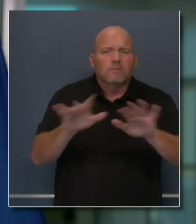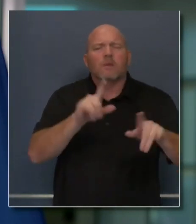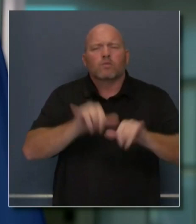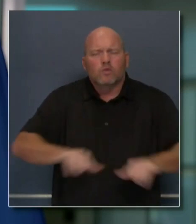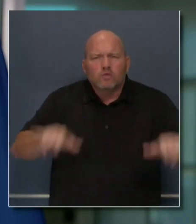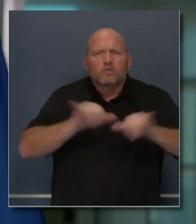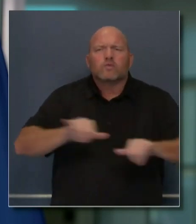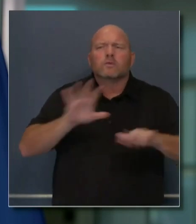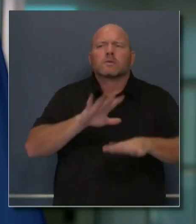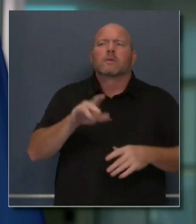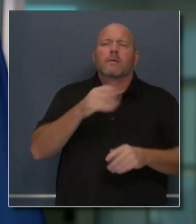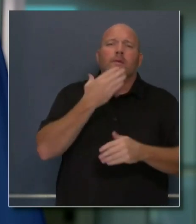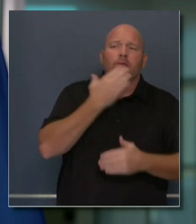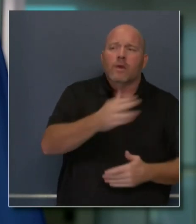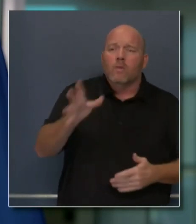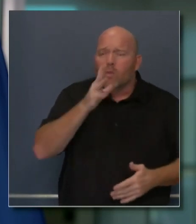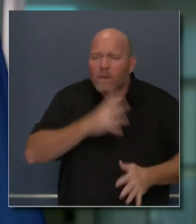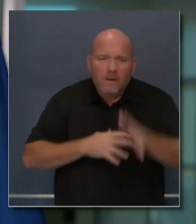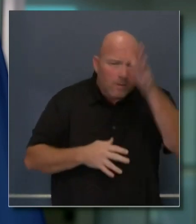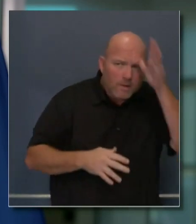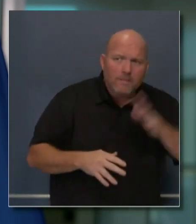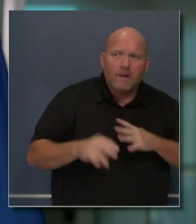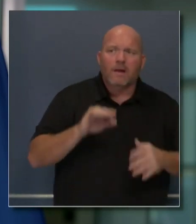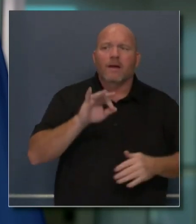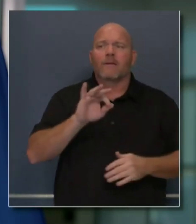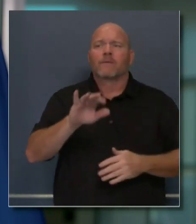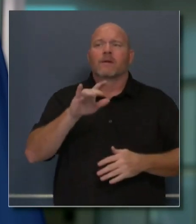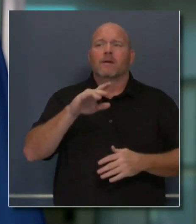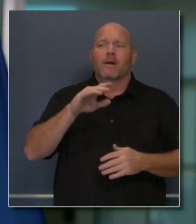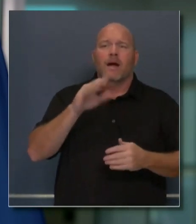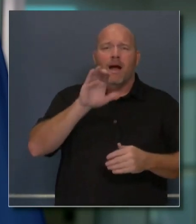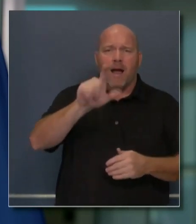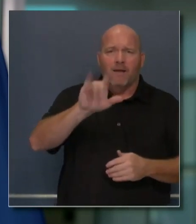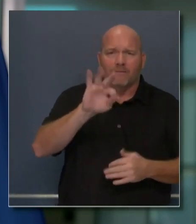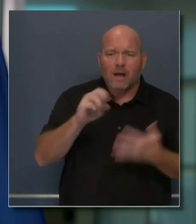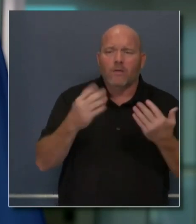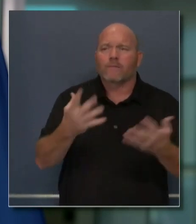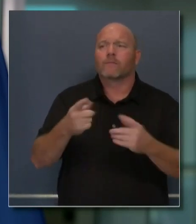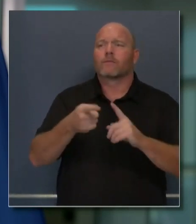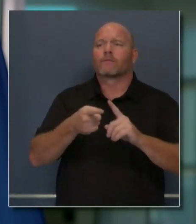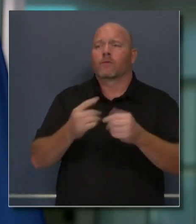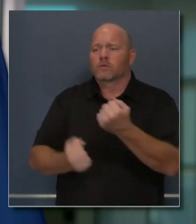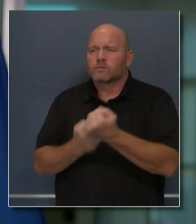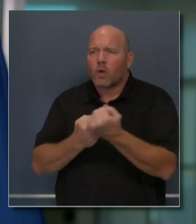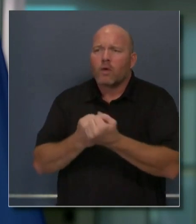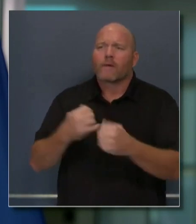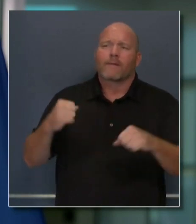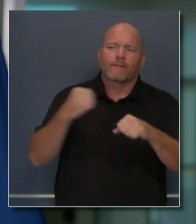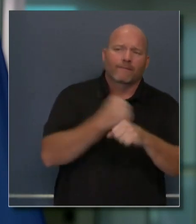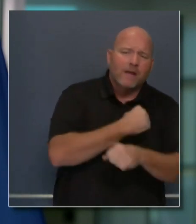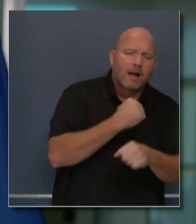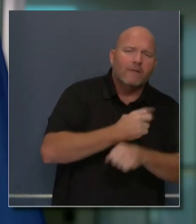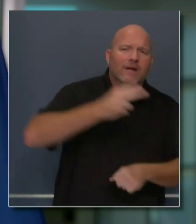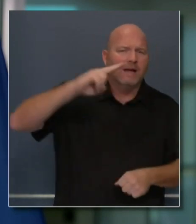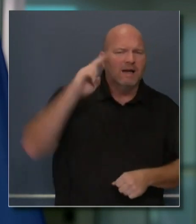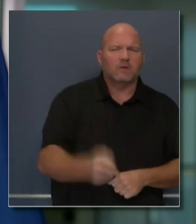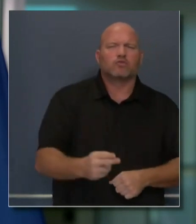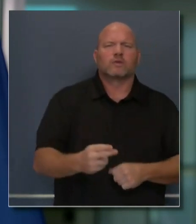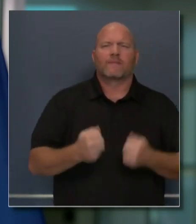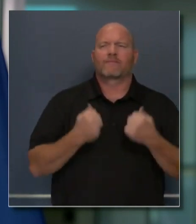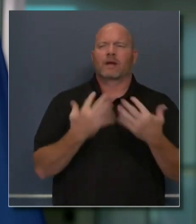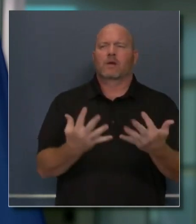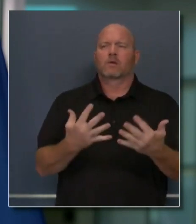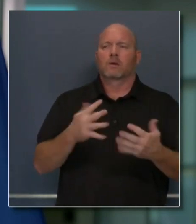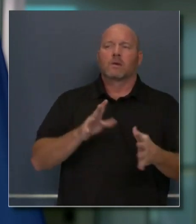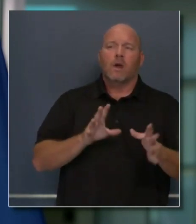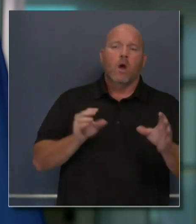again the men and women at CAL FIRE and all our mutual aid for the extraordinary job they've done battling this historic wildfires, the folks at the Office of Emergency